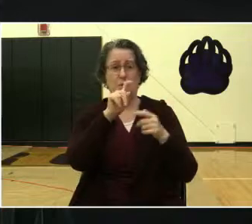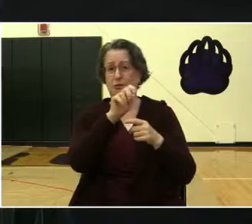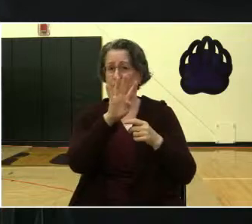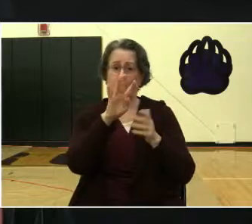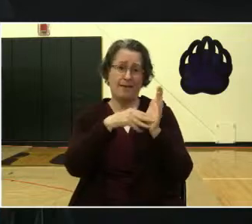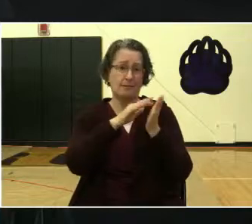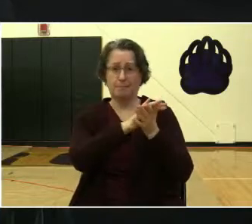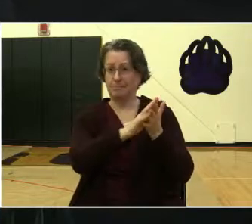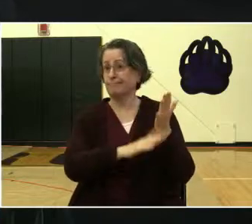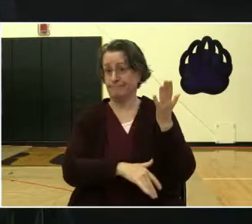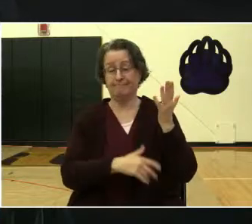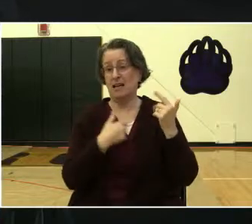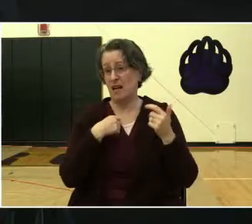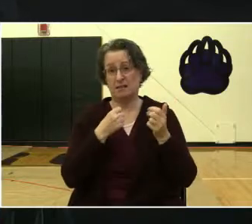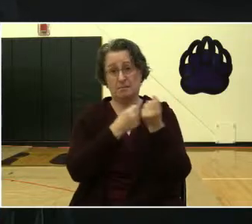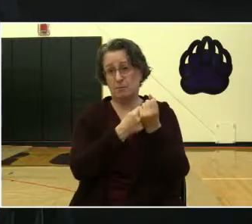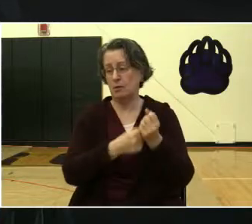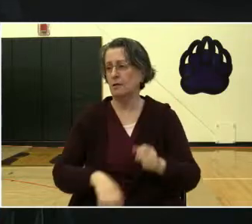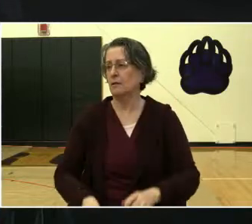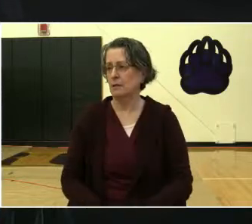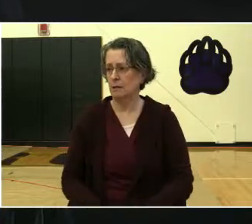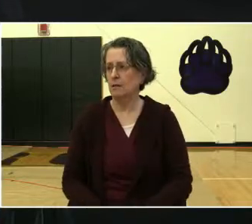go Miss